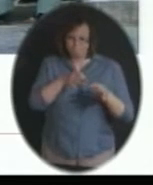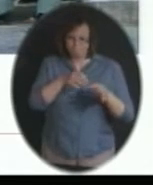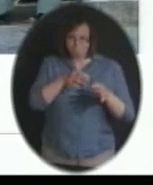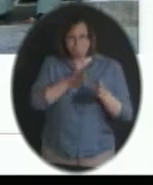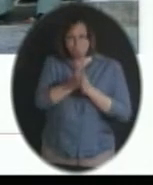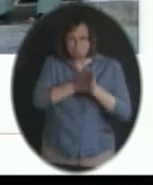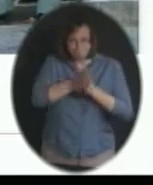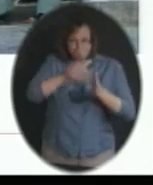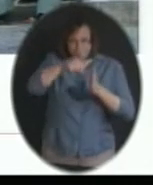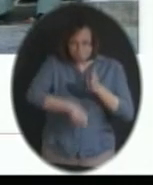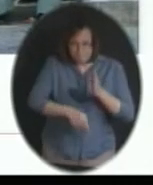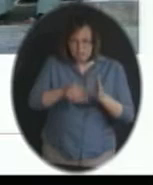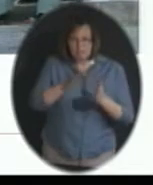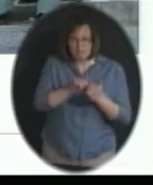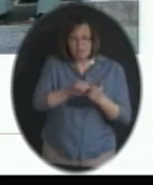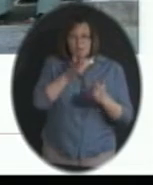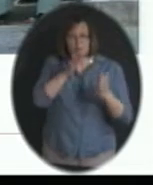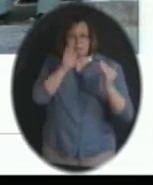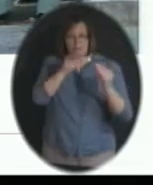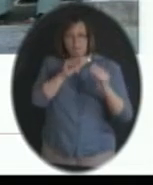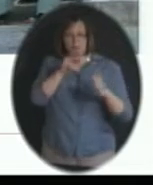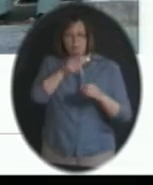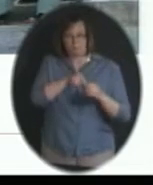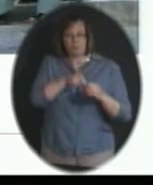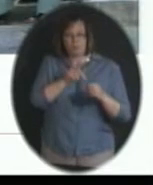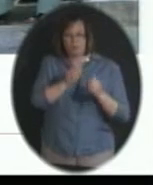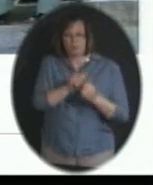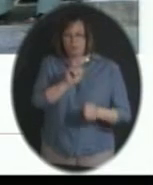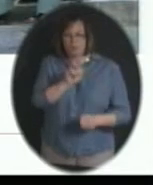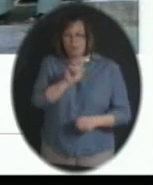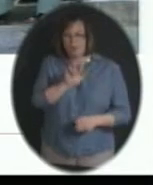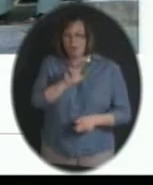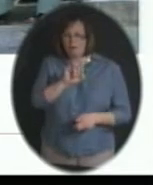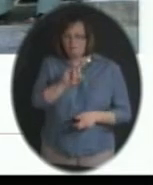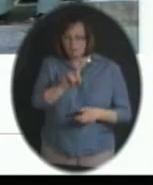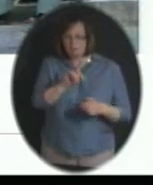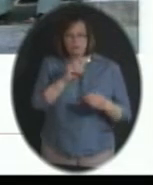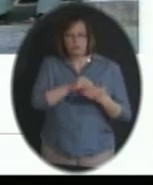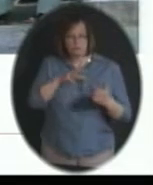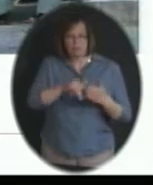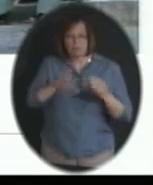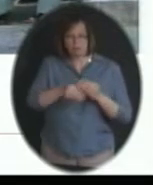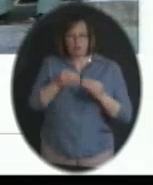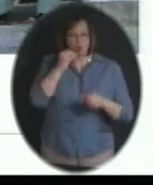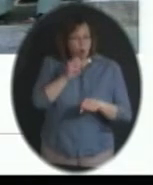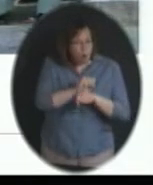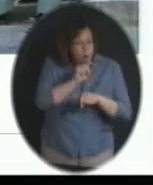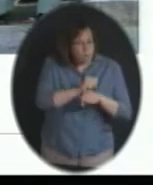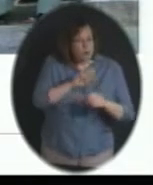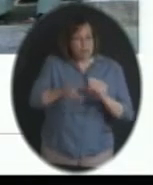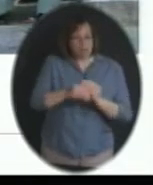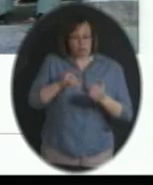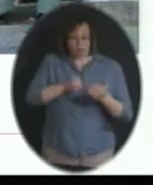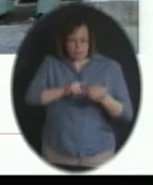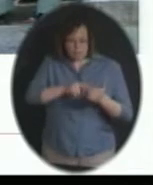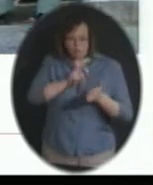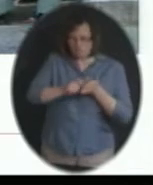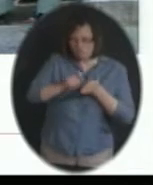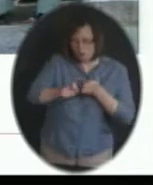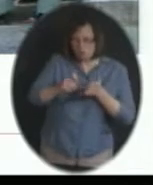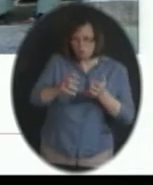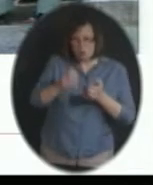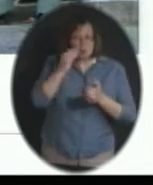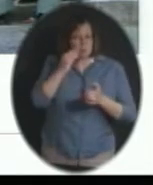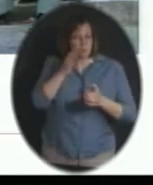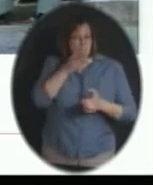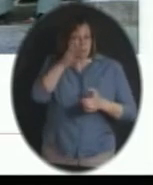be expected to participate in as an Avid student. So the extra homework that they'll be asked to do, the extra reading and writing, we want to know